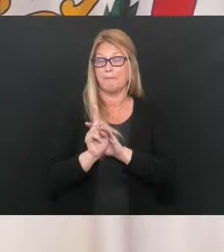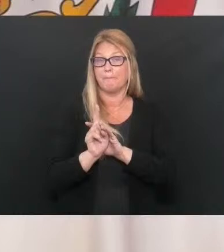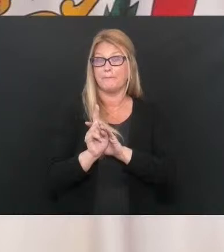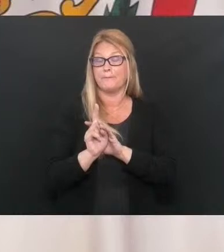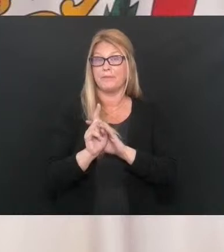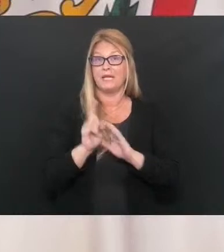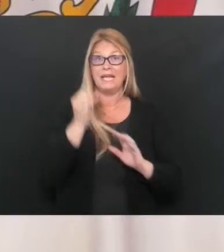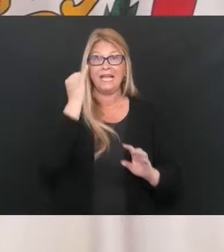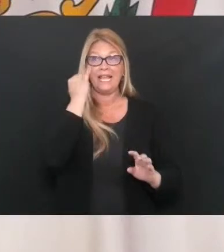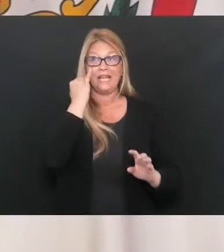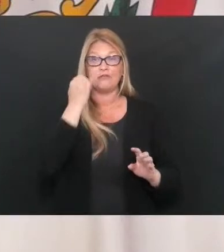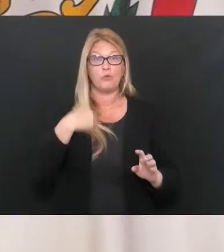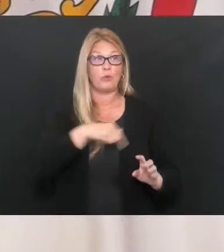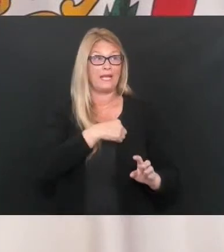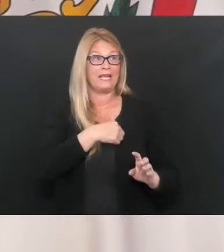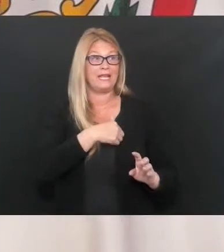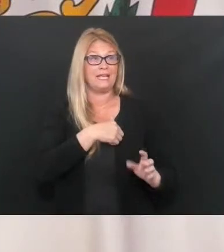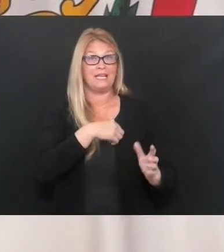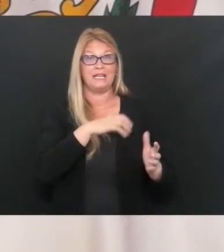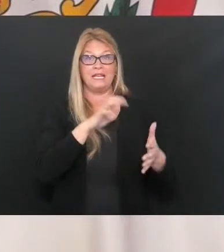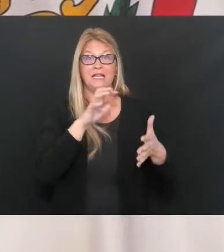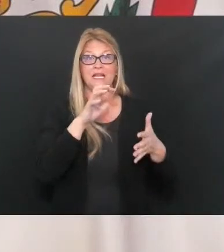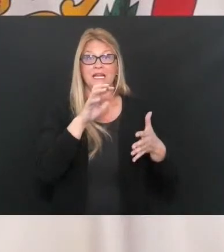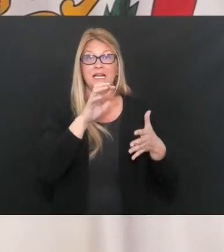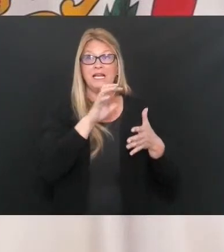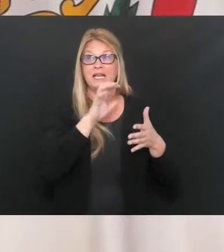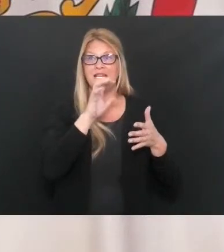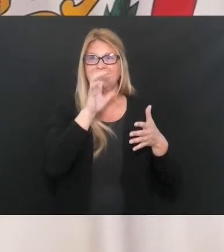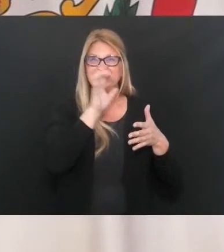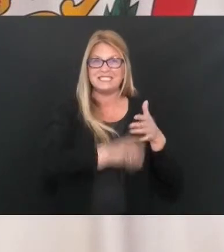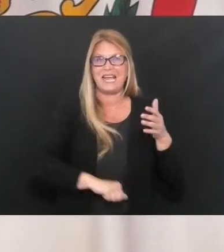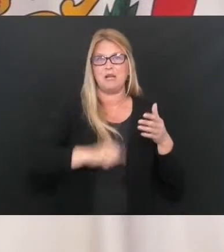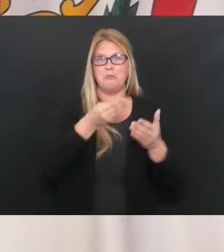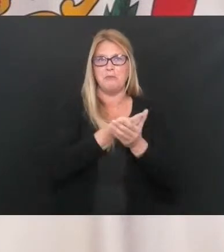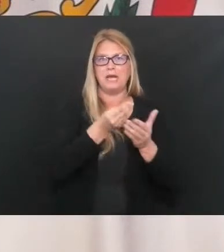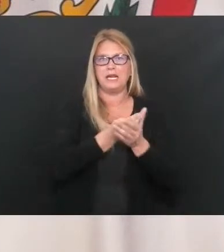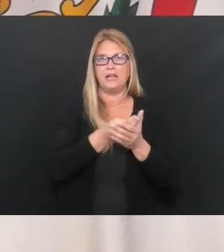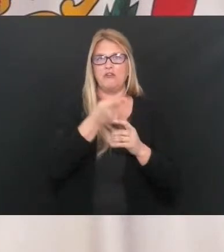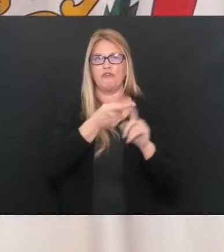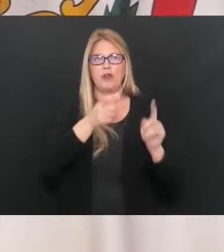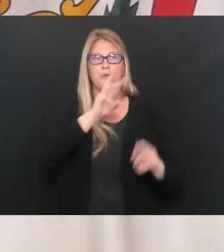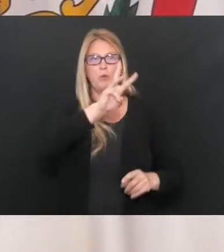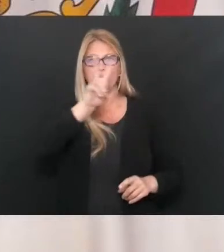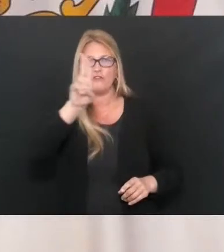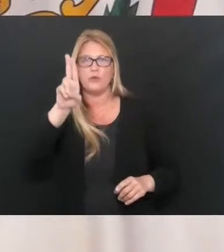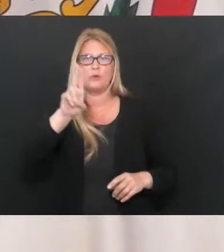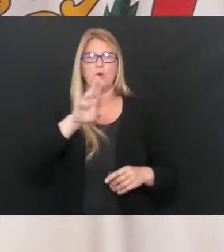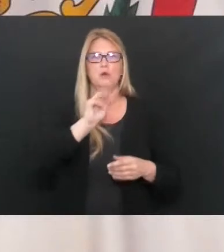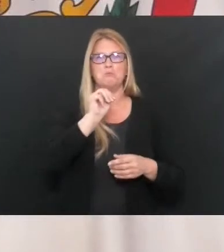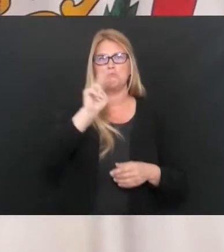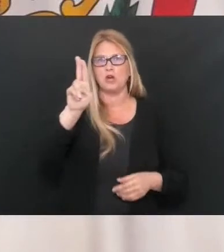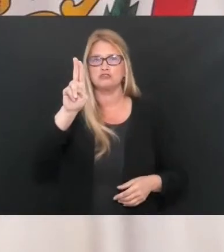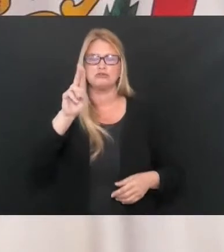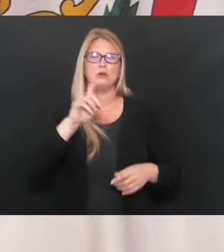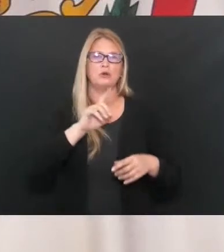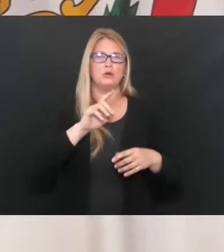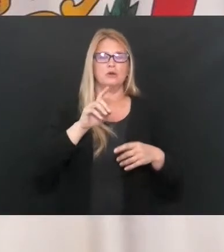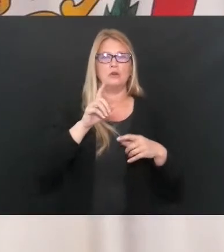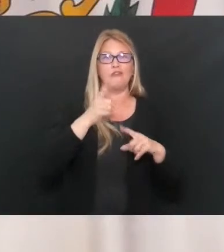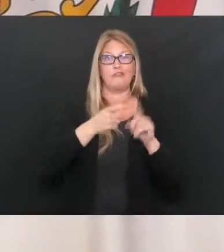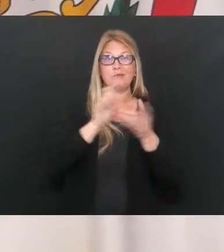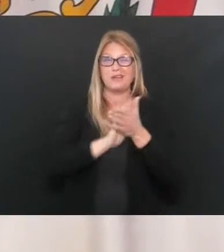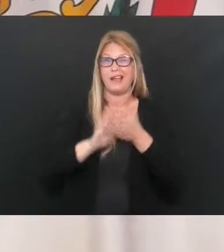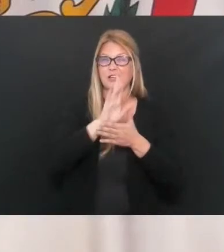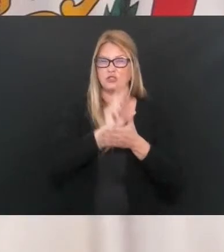to extract money from West Virginia or Marshall or our higher ed institutions and everything. But, there may